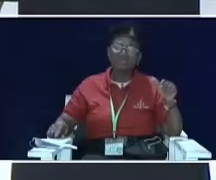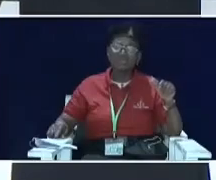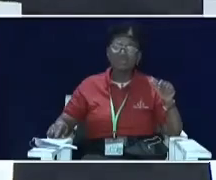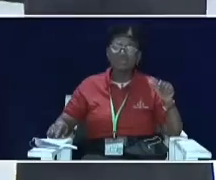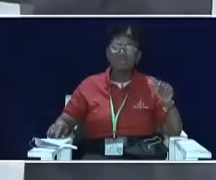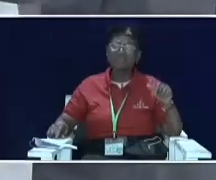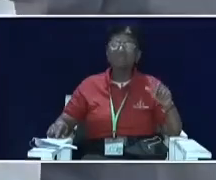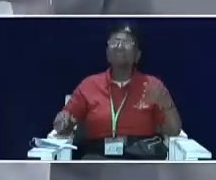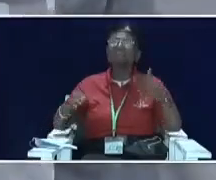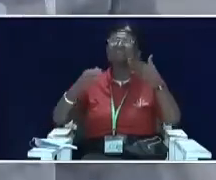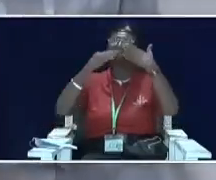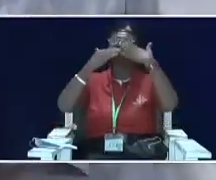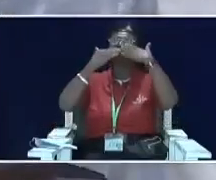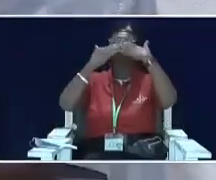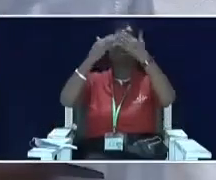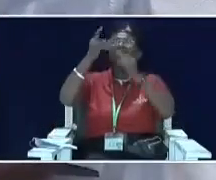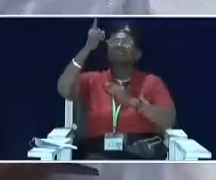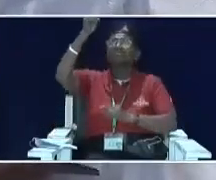Thank you, Lord.